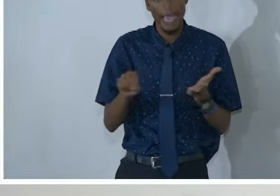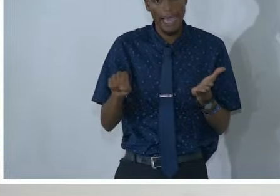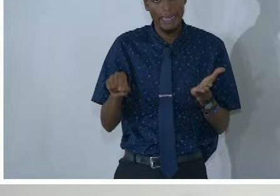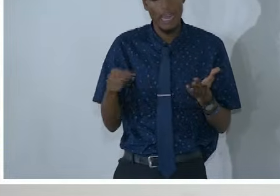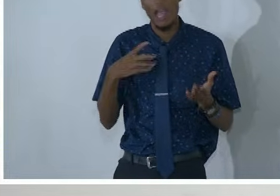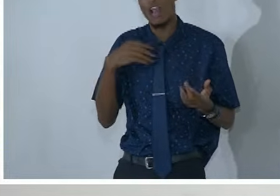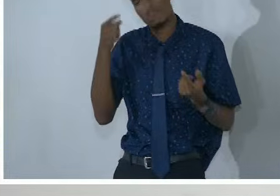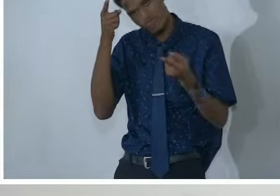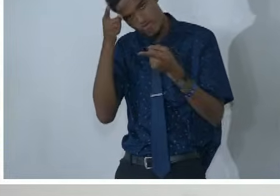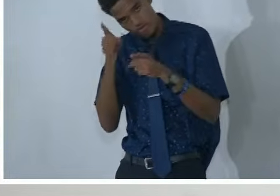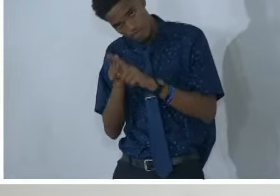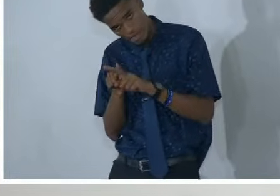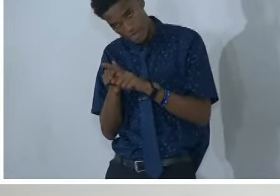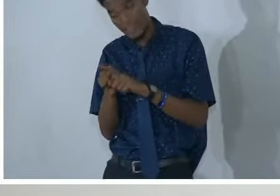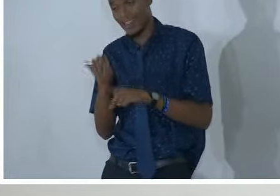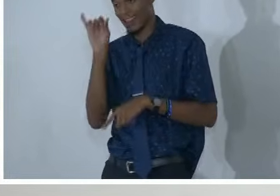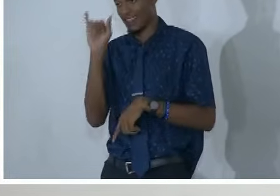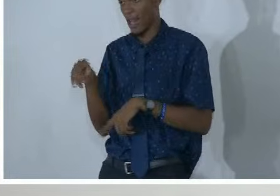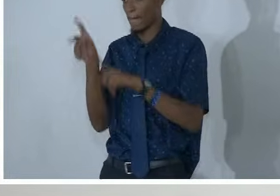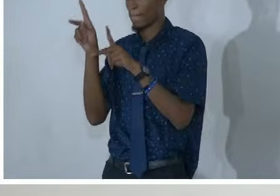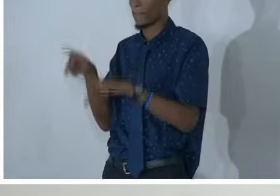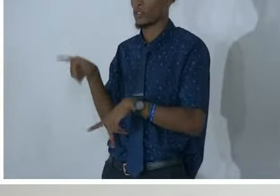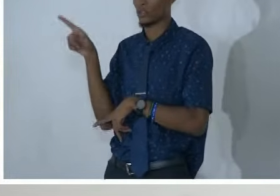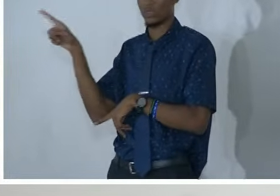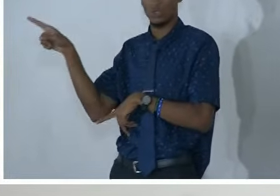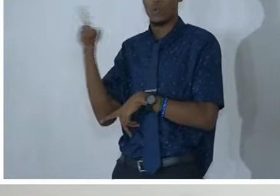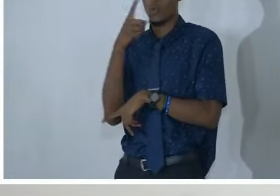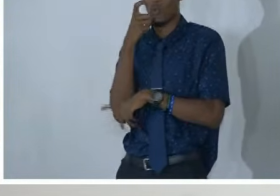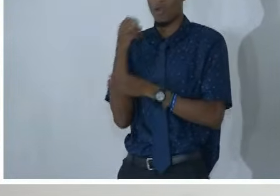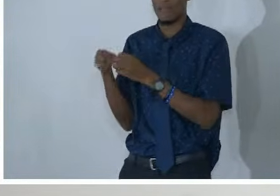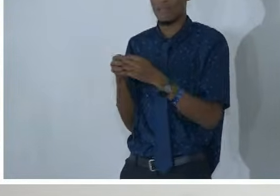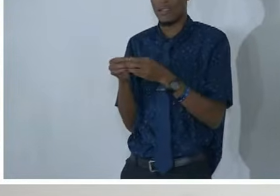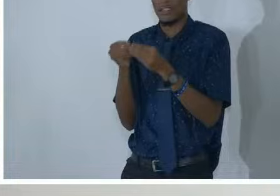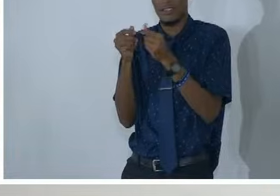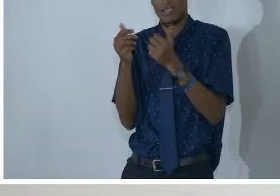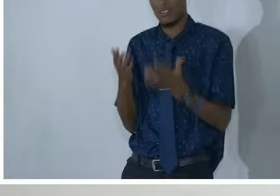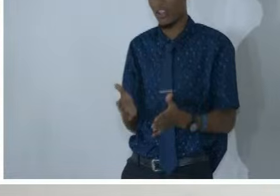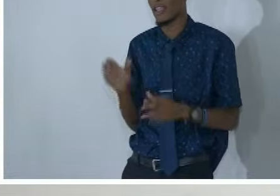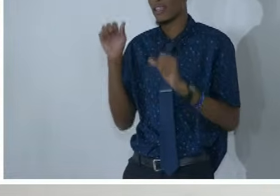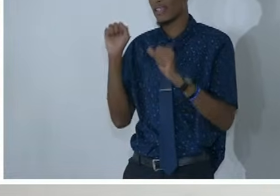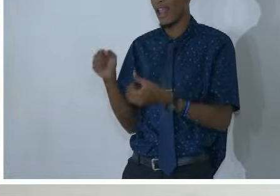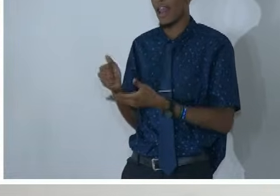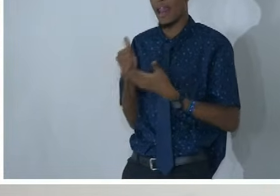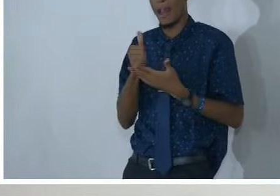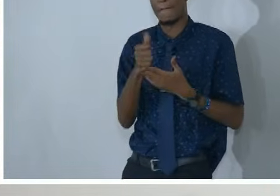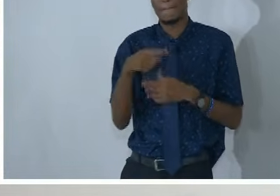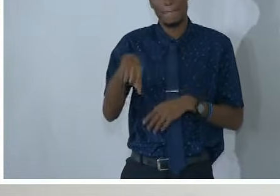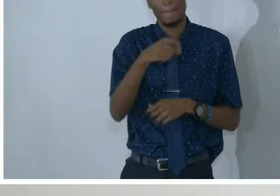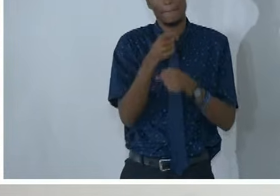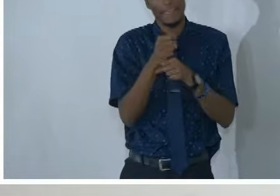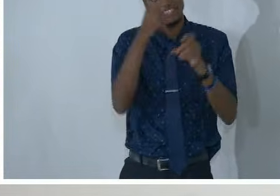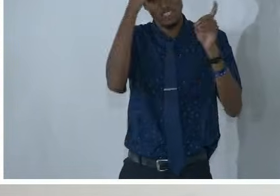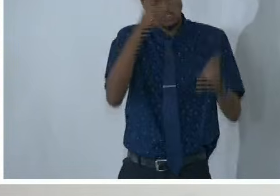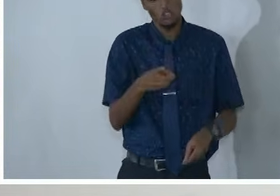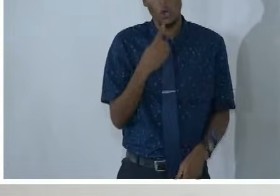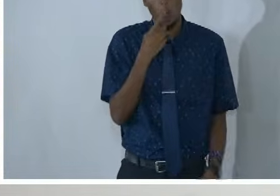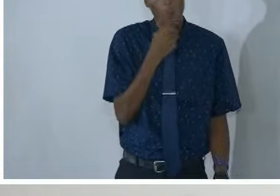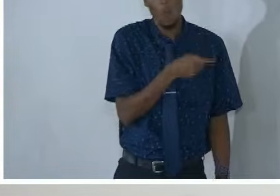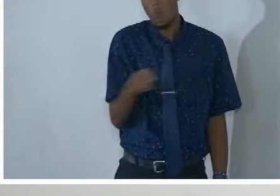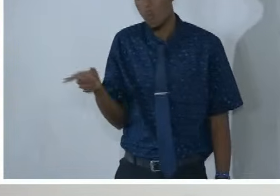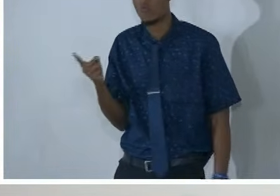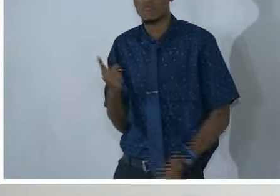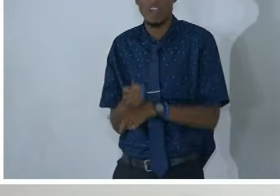mediator can then be an arbitrator. So the arbitrator can make a decision. But that is with